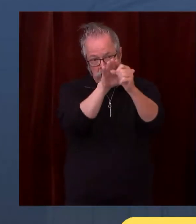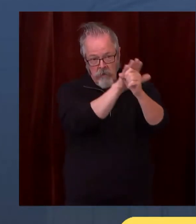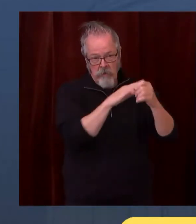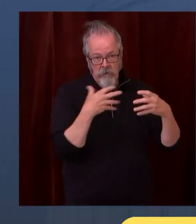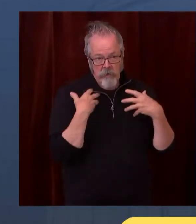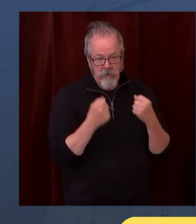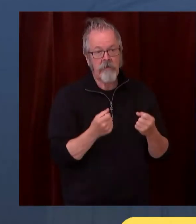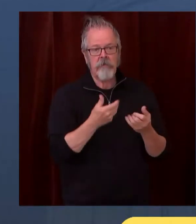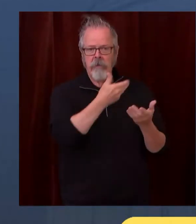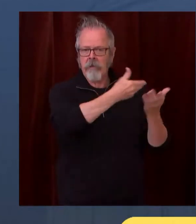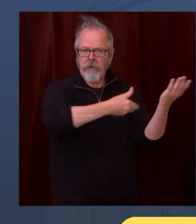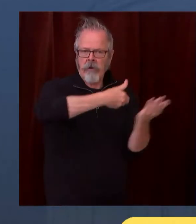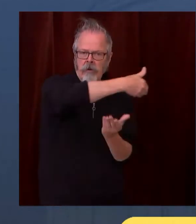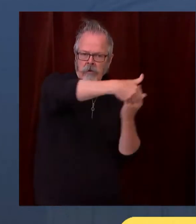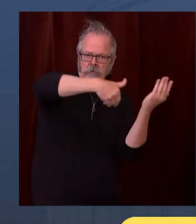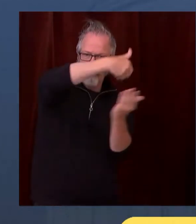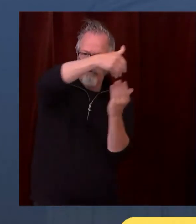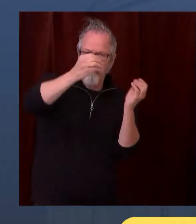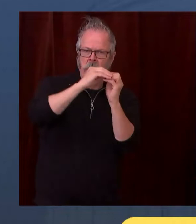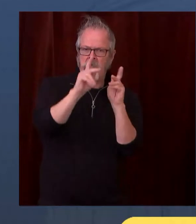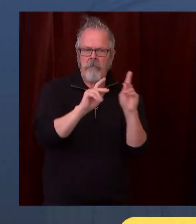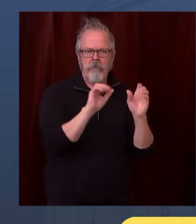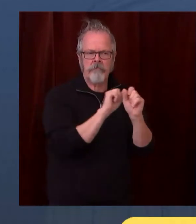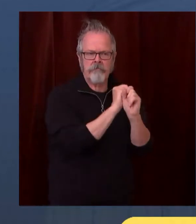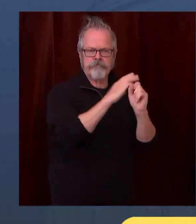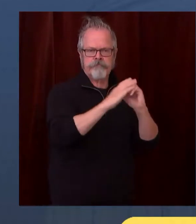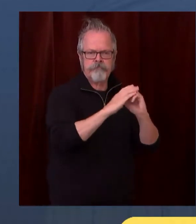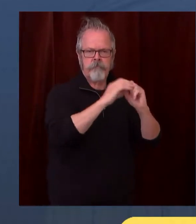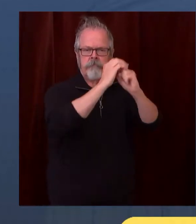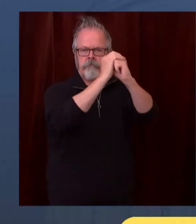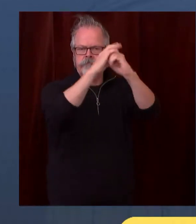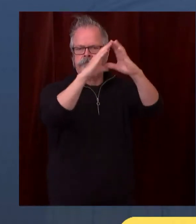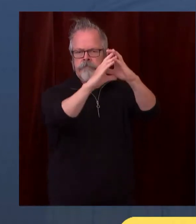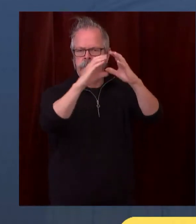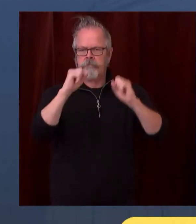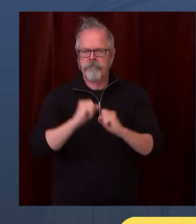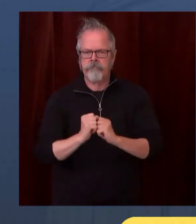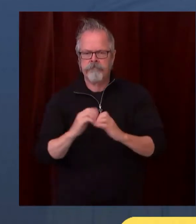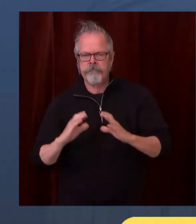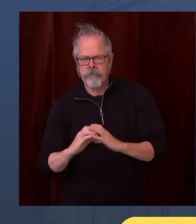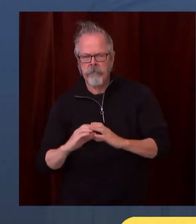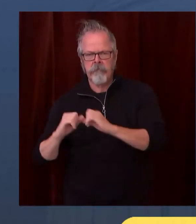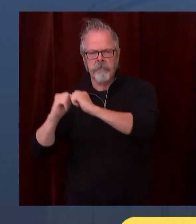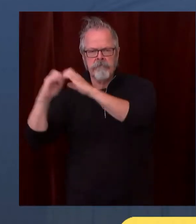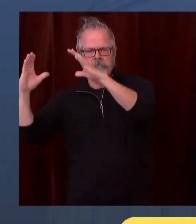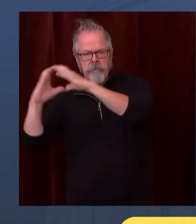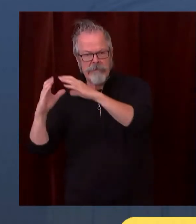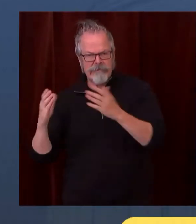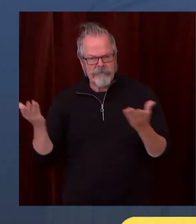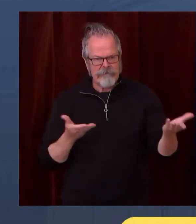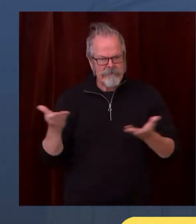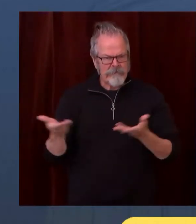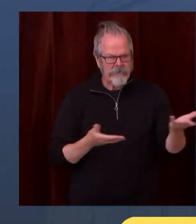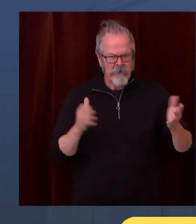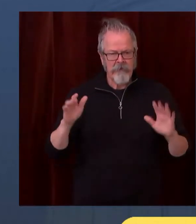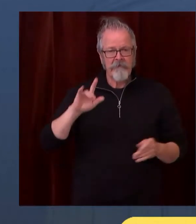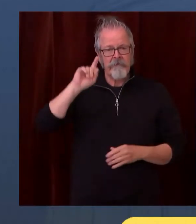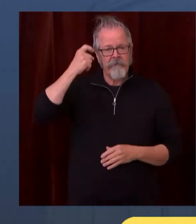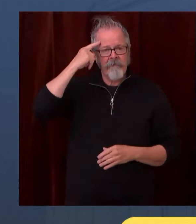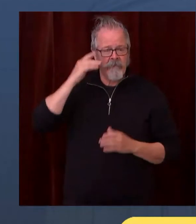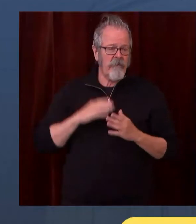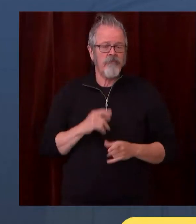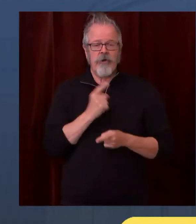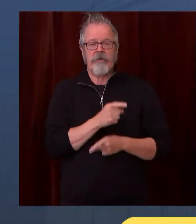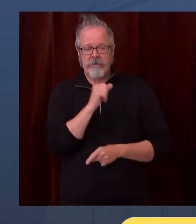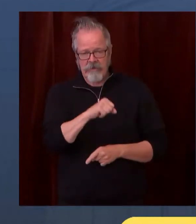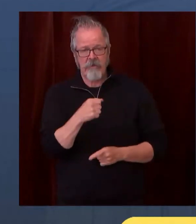limiting factor. It's people's cooperation that we need to encourage. Now, we've also need to improve, as you know,